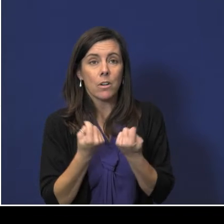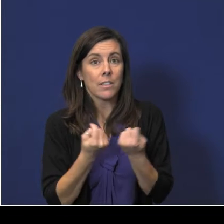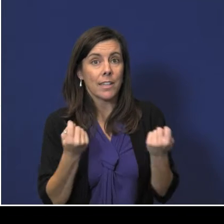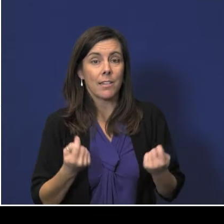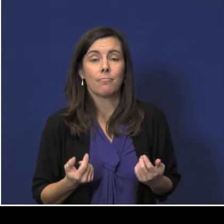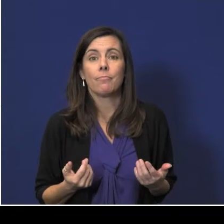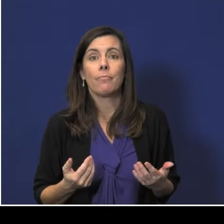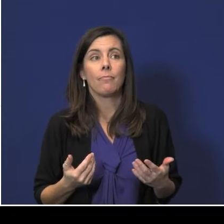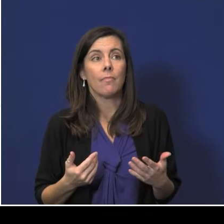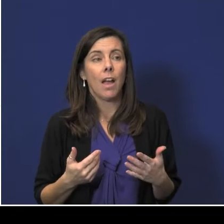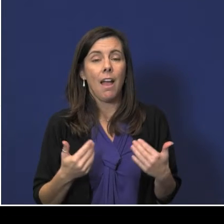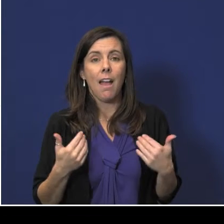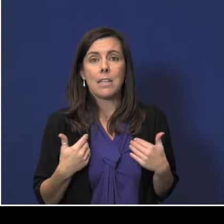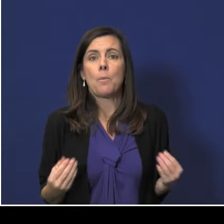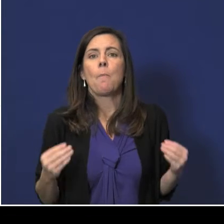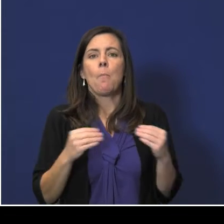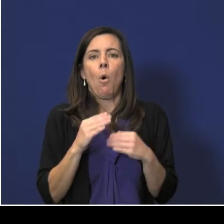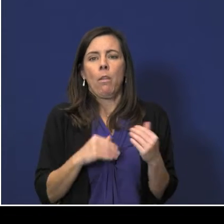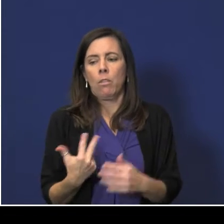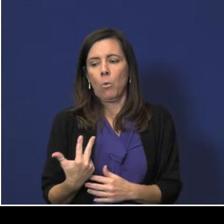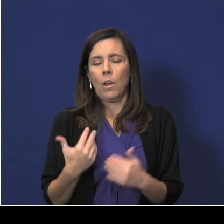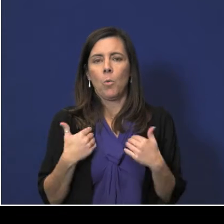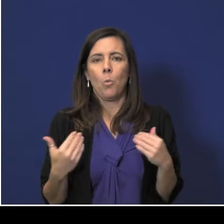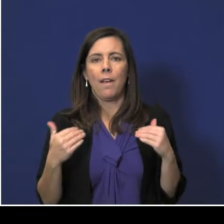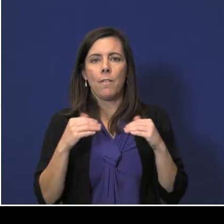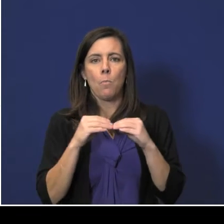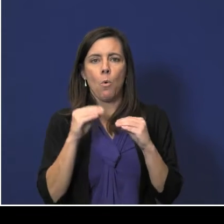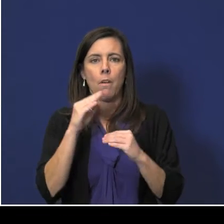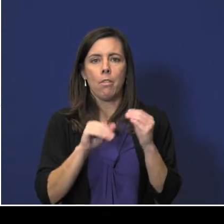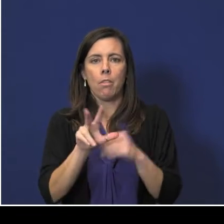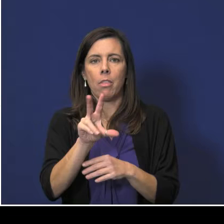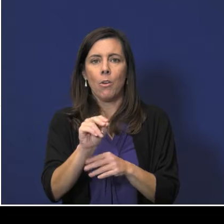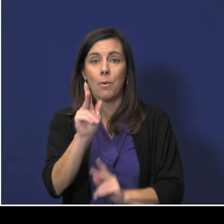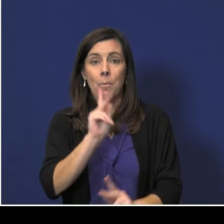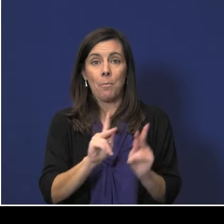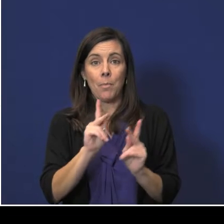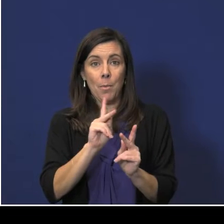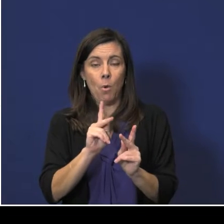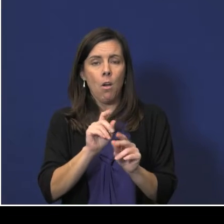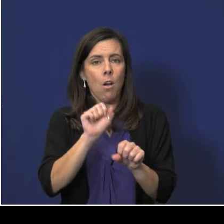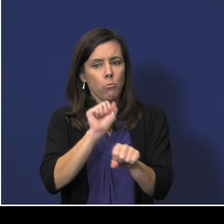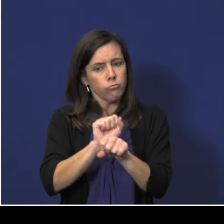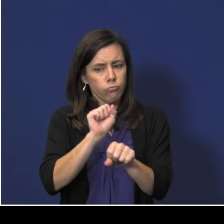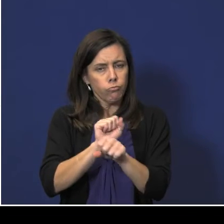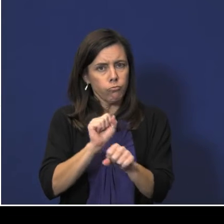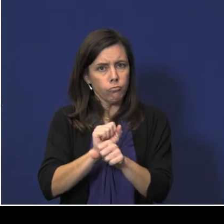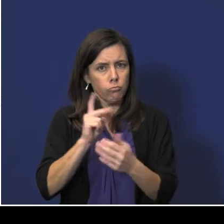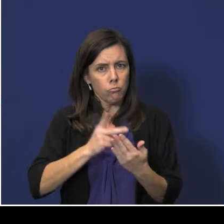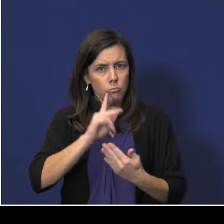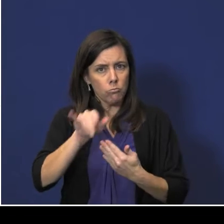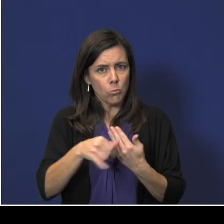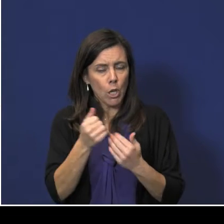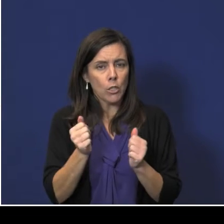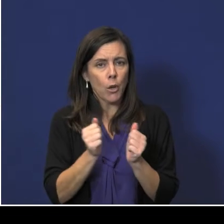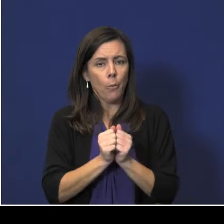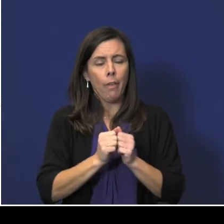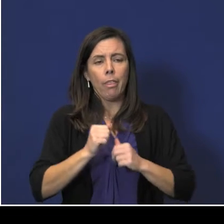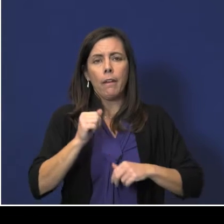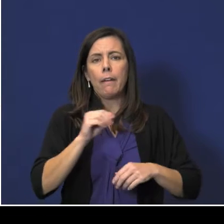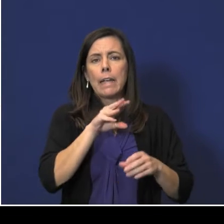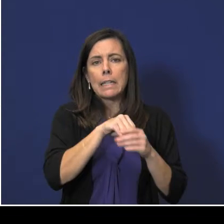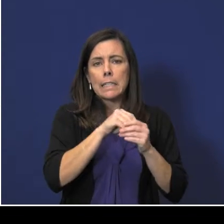well beyond this boardroom. So we have over 30 people actively working on this project with architects, interior